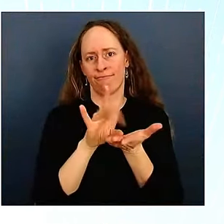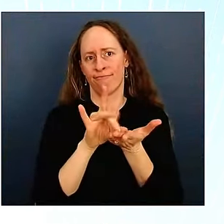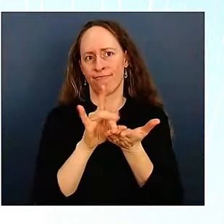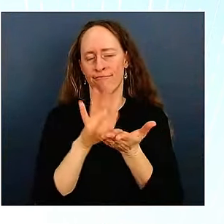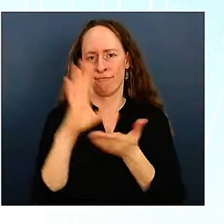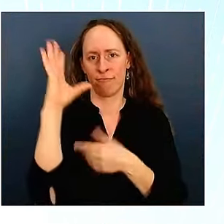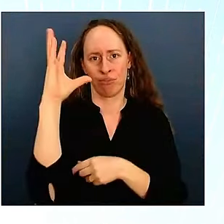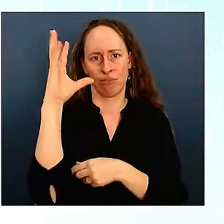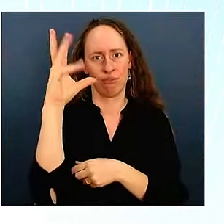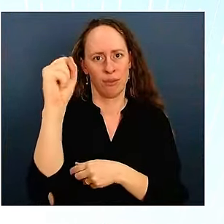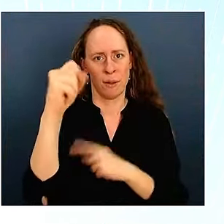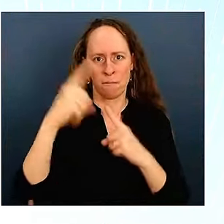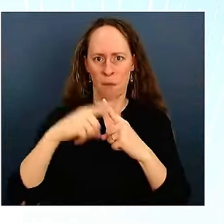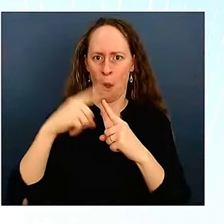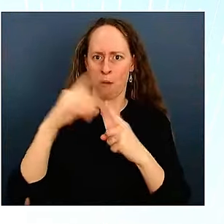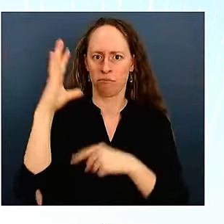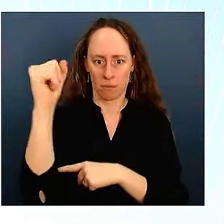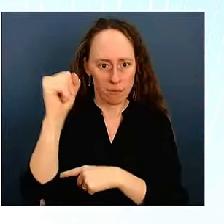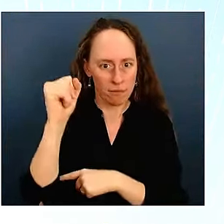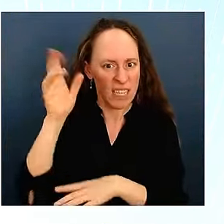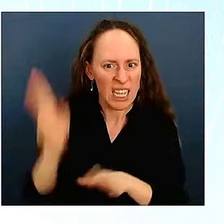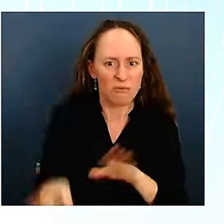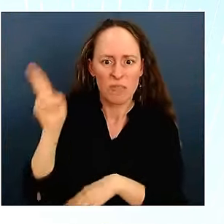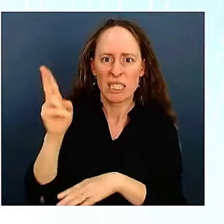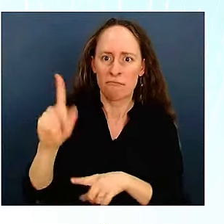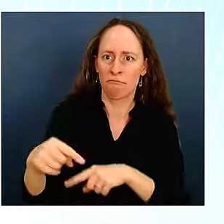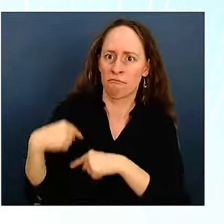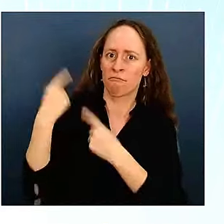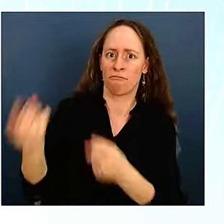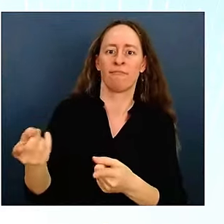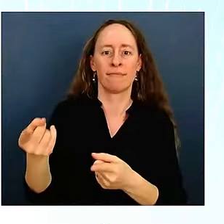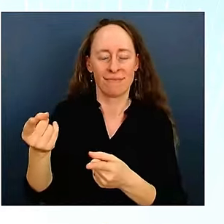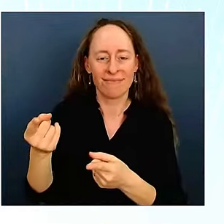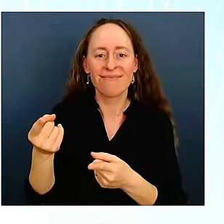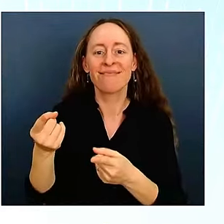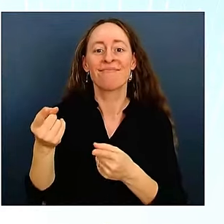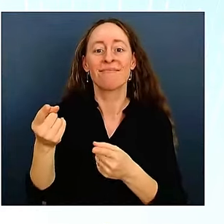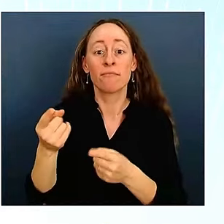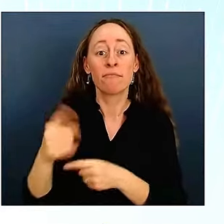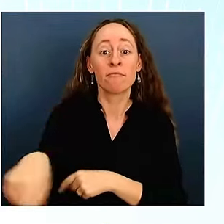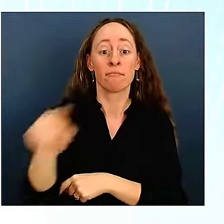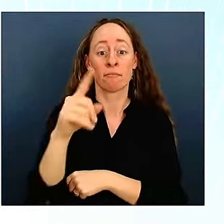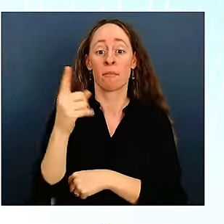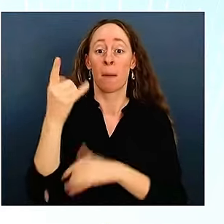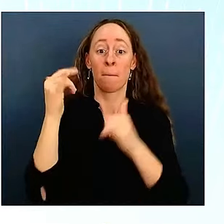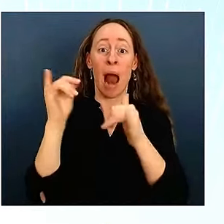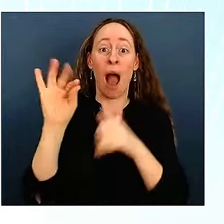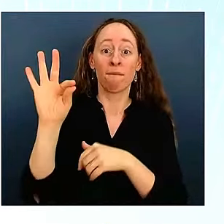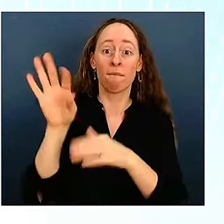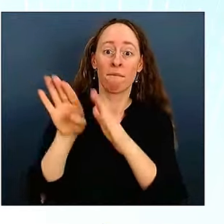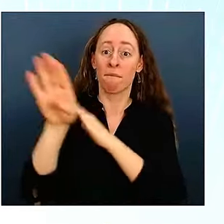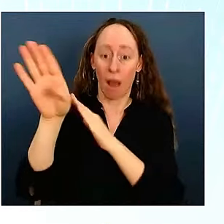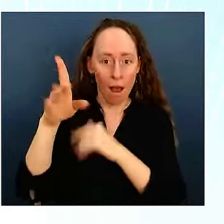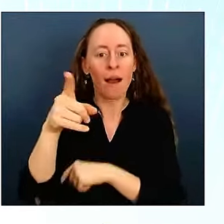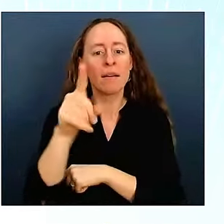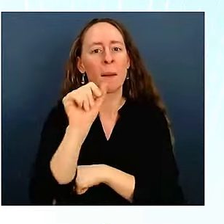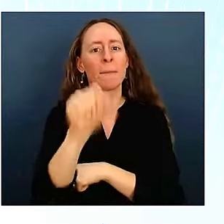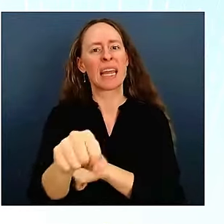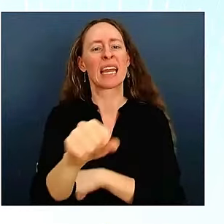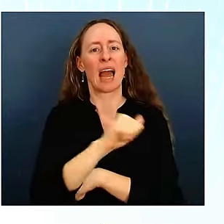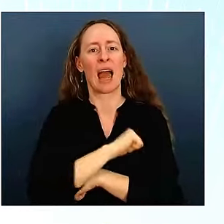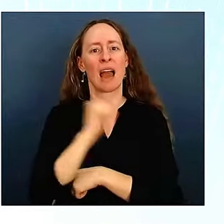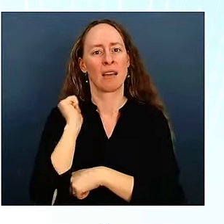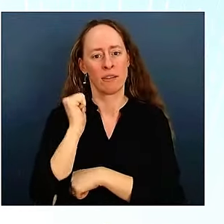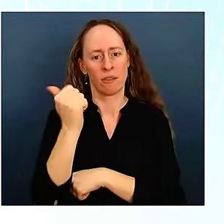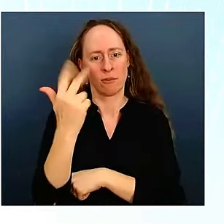of the playoffs, you beat Atlanta in 3 hard-fought games. In the semis, you shut out Orlando on